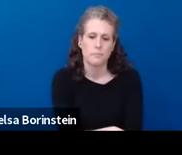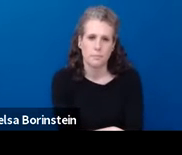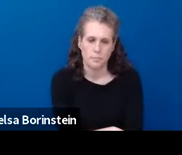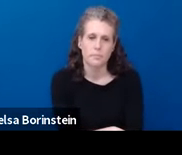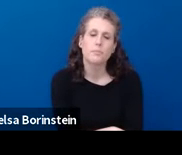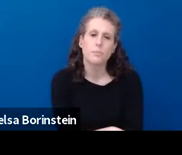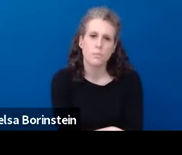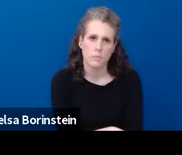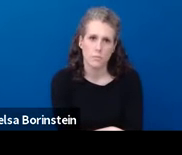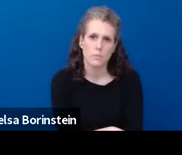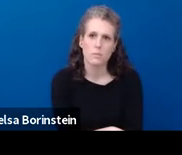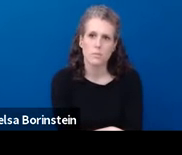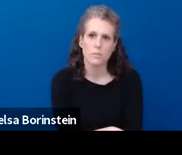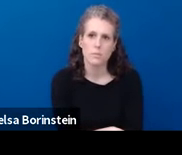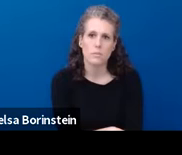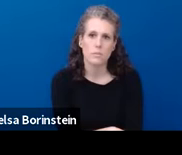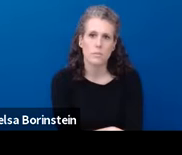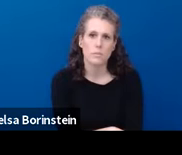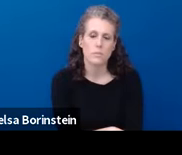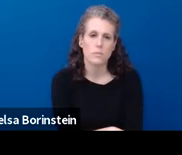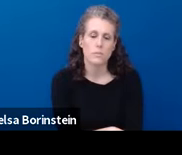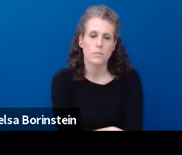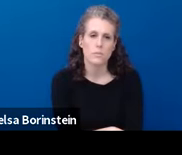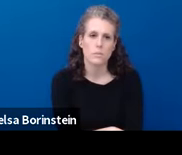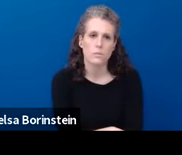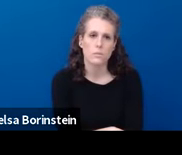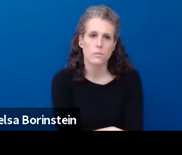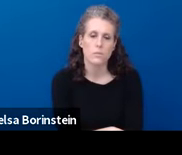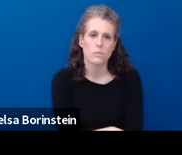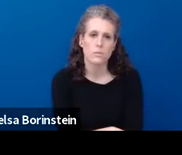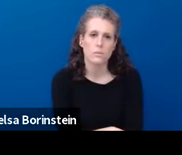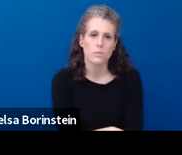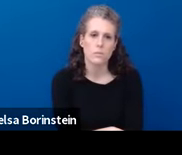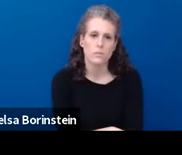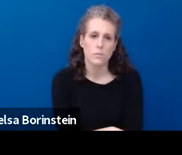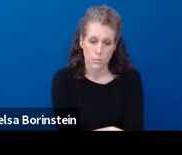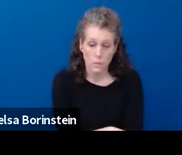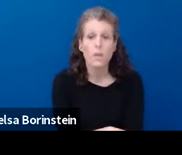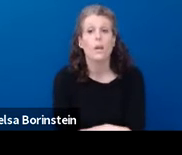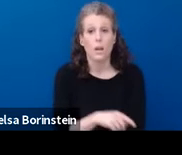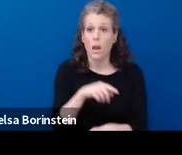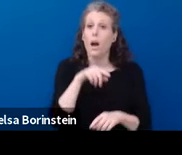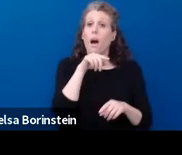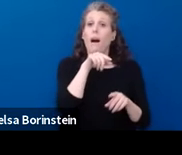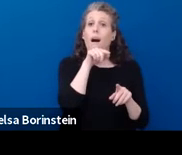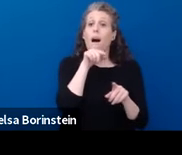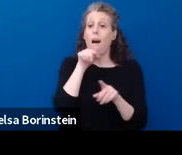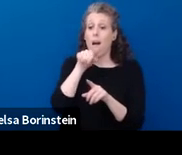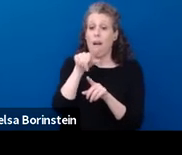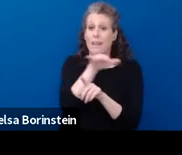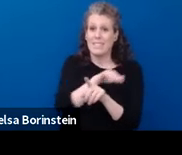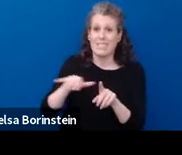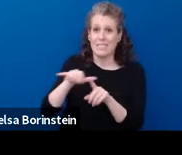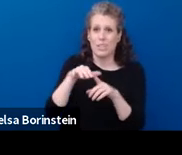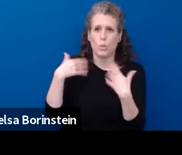And I would say in those cases when we had close contact with the habiliteringen, I don't